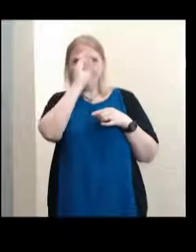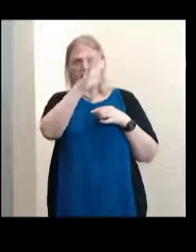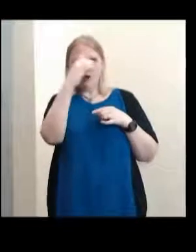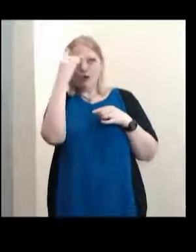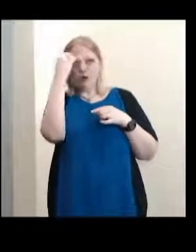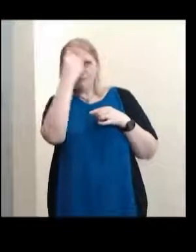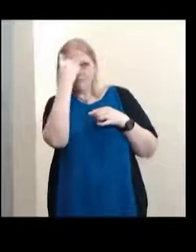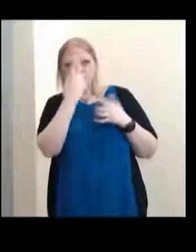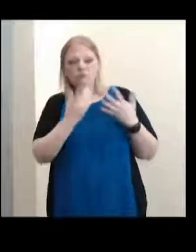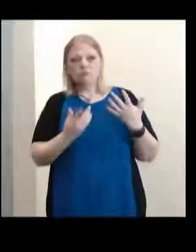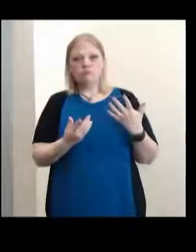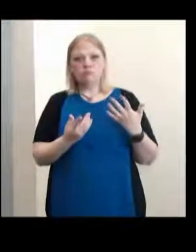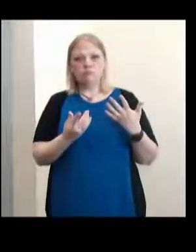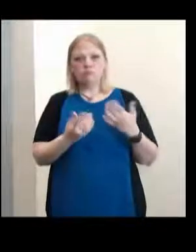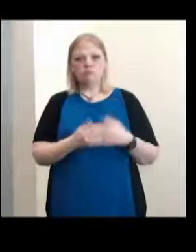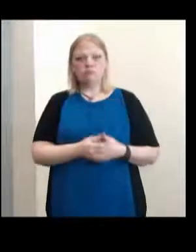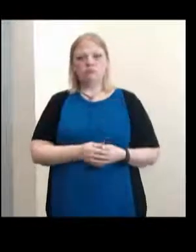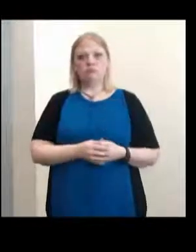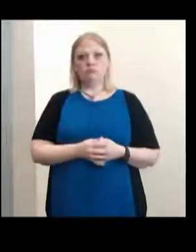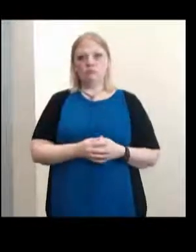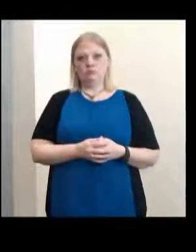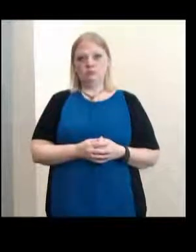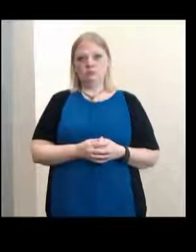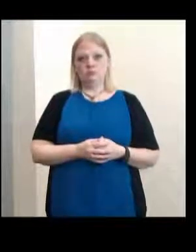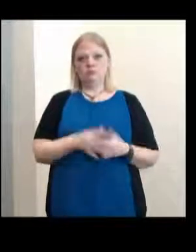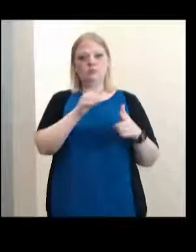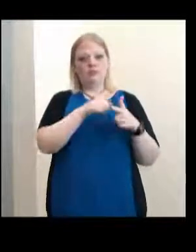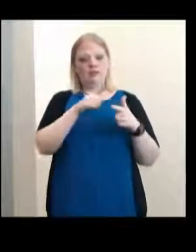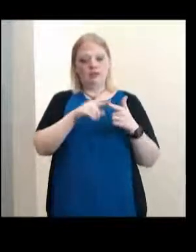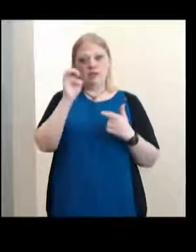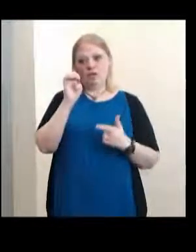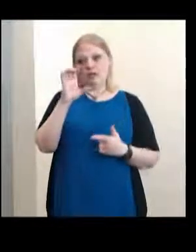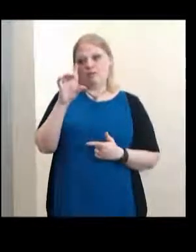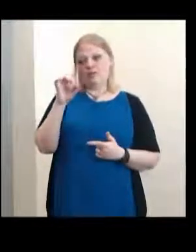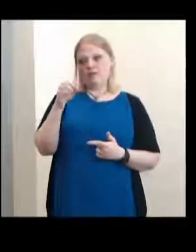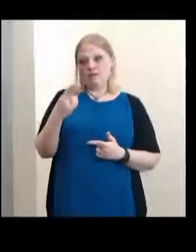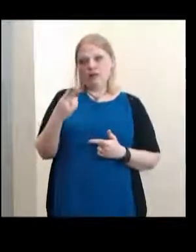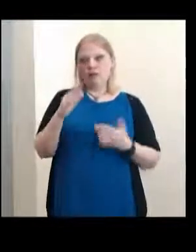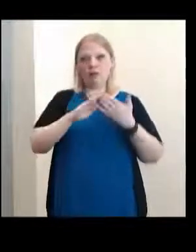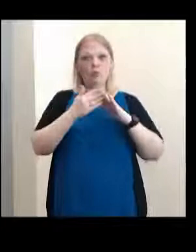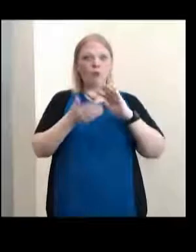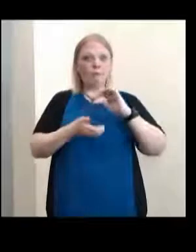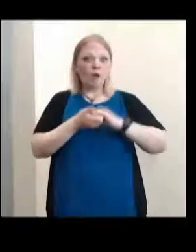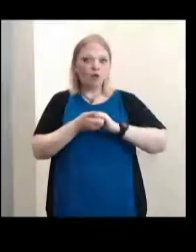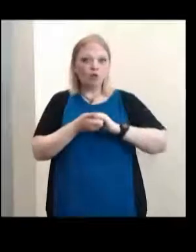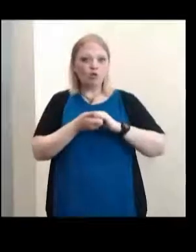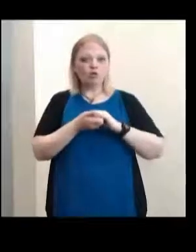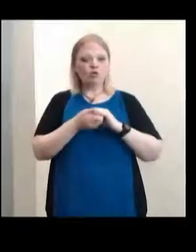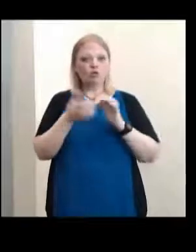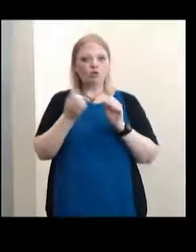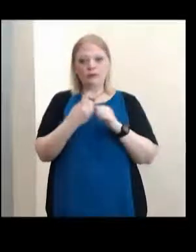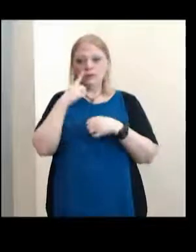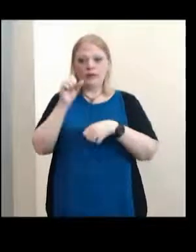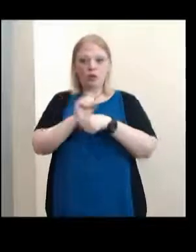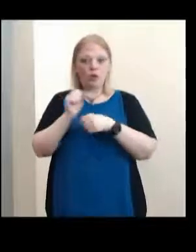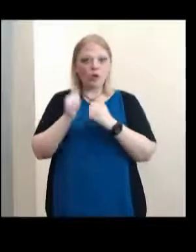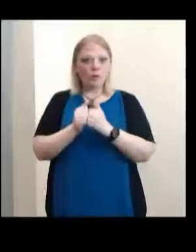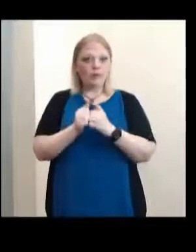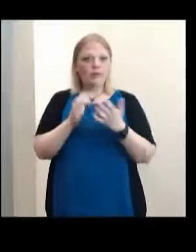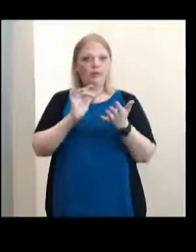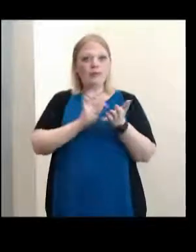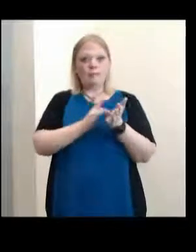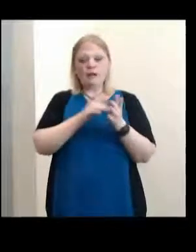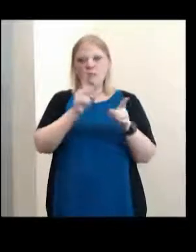vaccine. And then the Erie County Health Department and community partners with whom they are working, and medical professionals